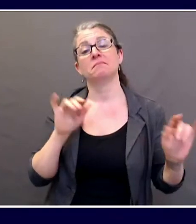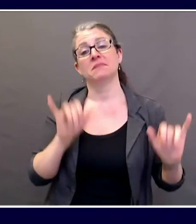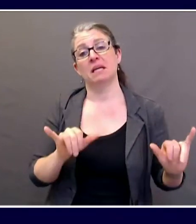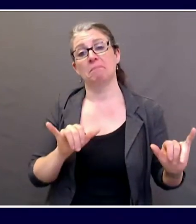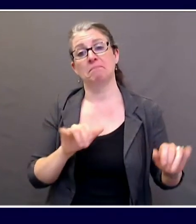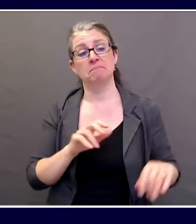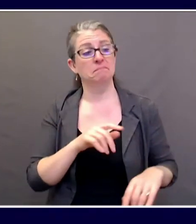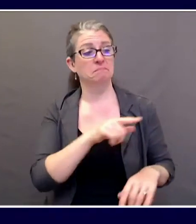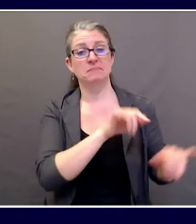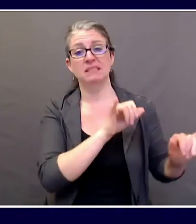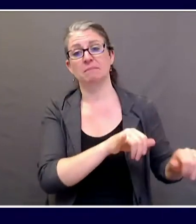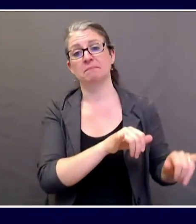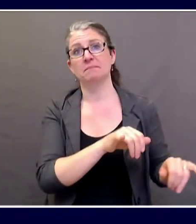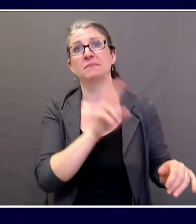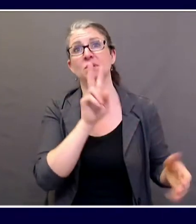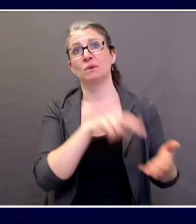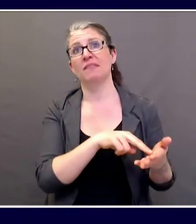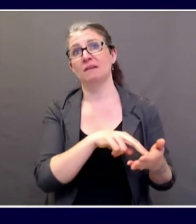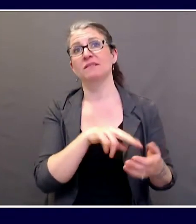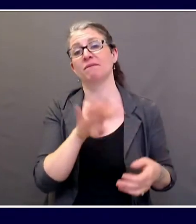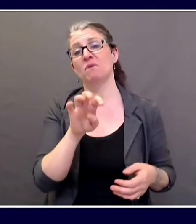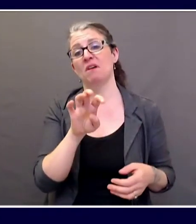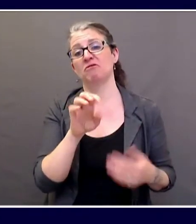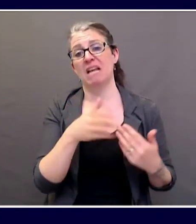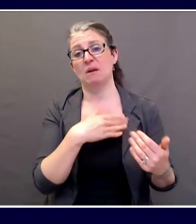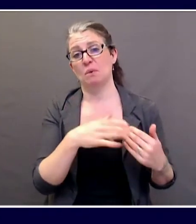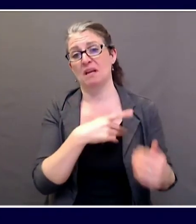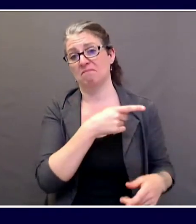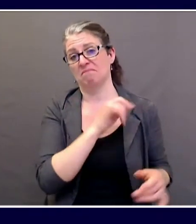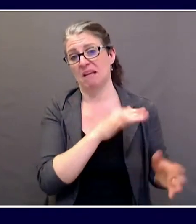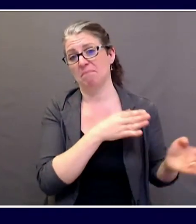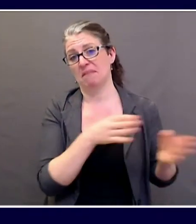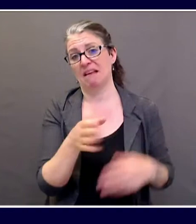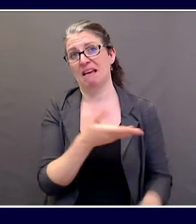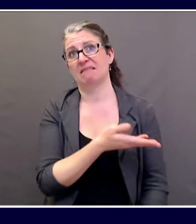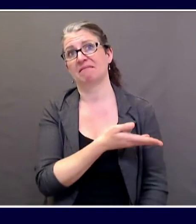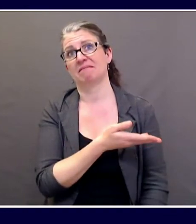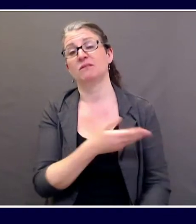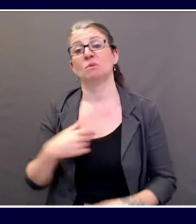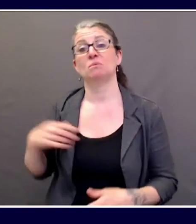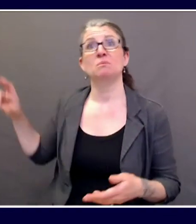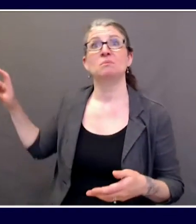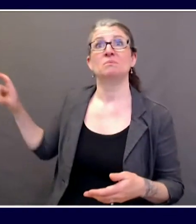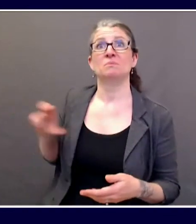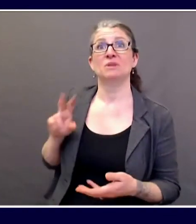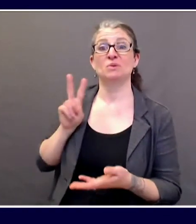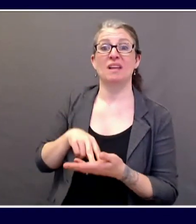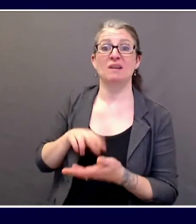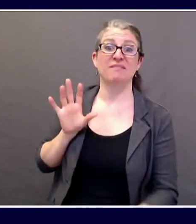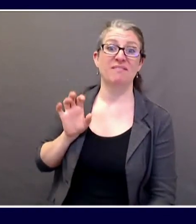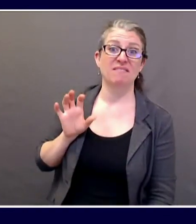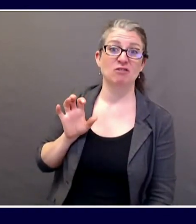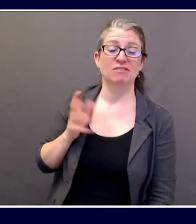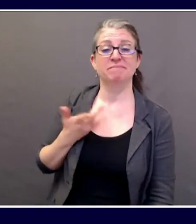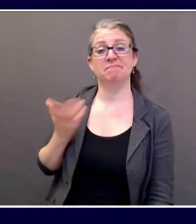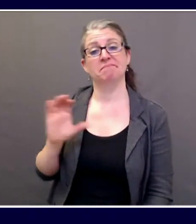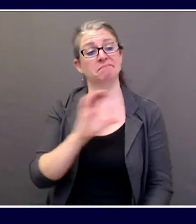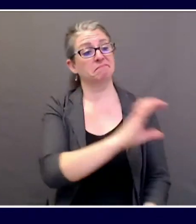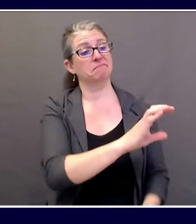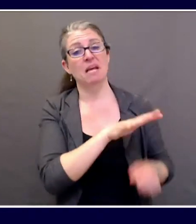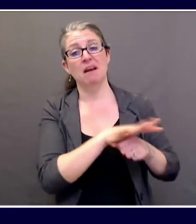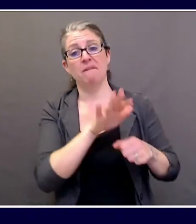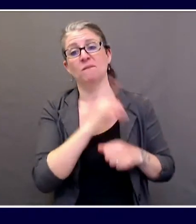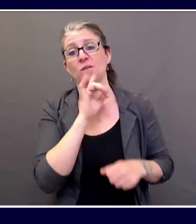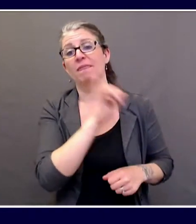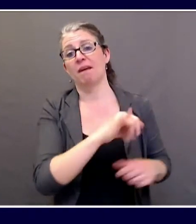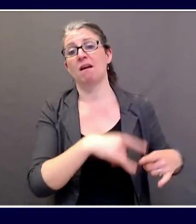schedule because of decreases in J&J supply. We believe we'll be able to, but we are examining that very closely.